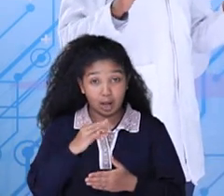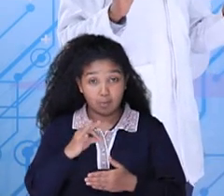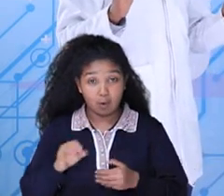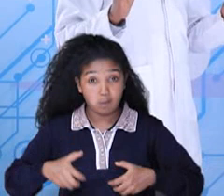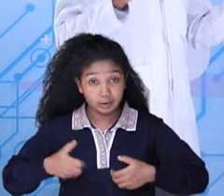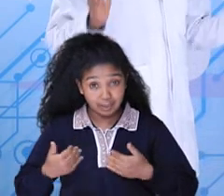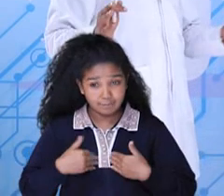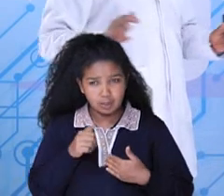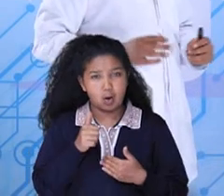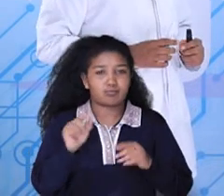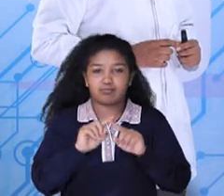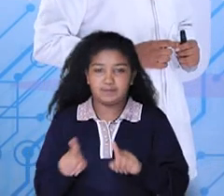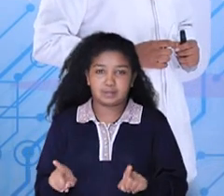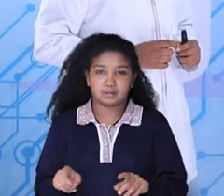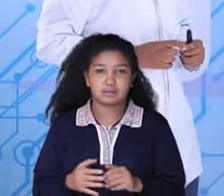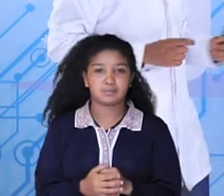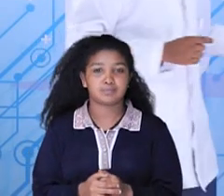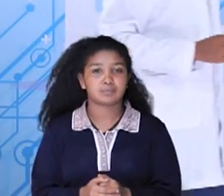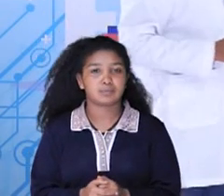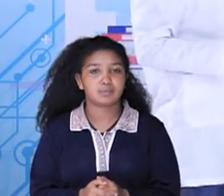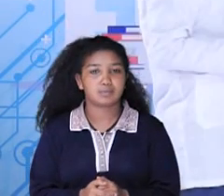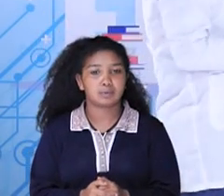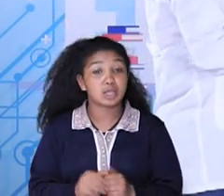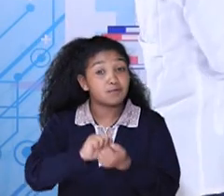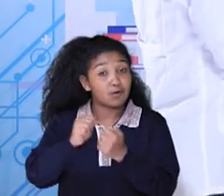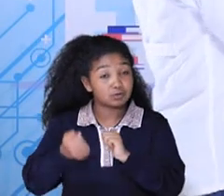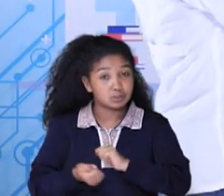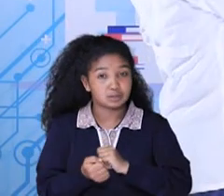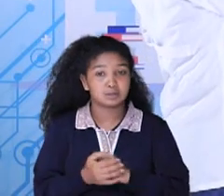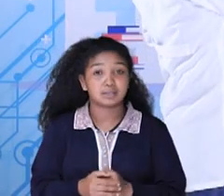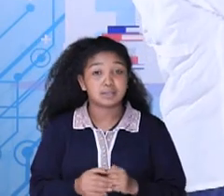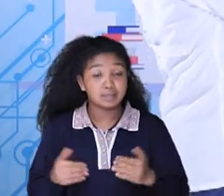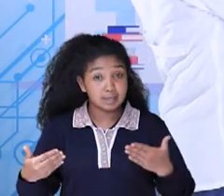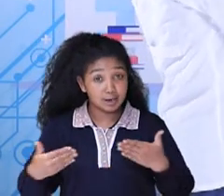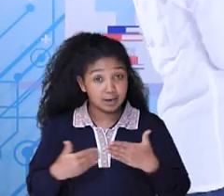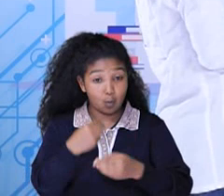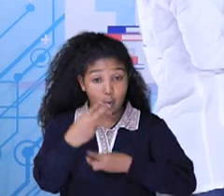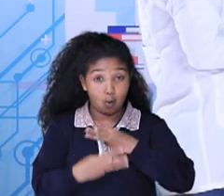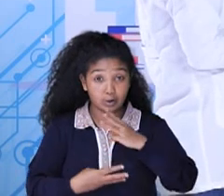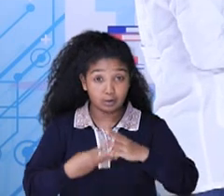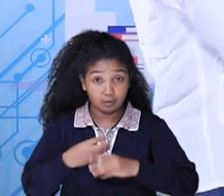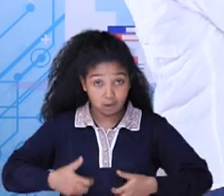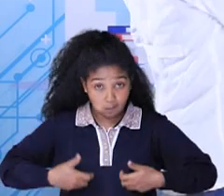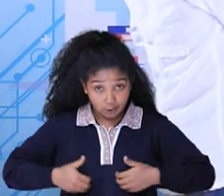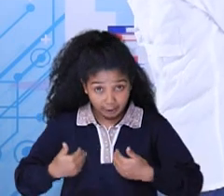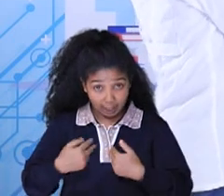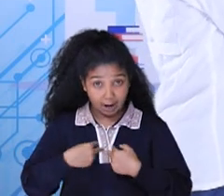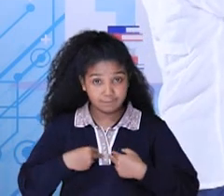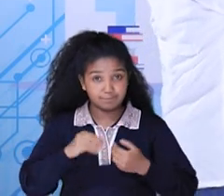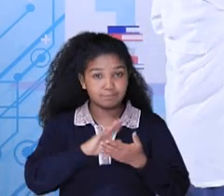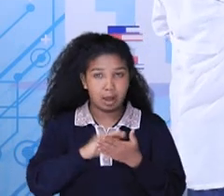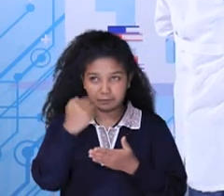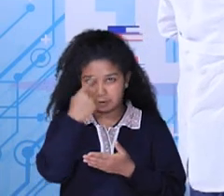of monkeys have their own difference in evolution. The New World monkey have